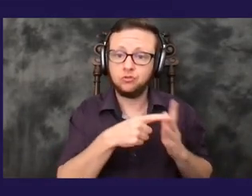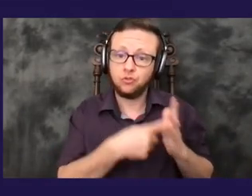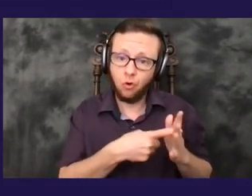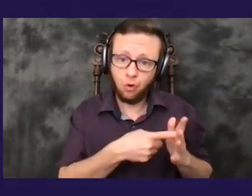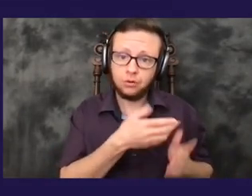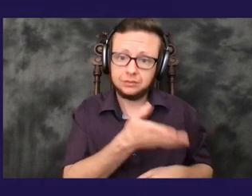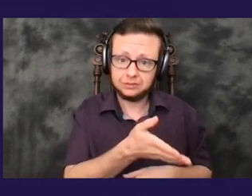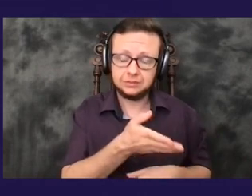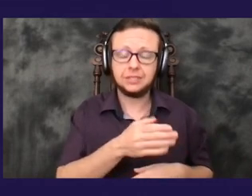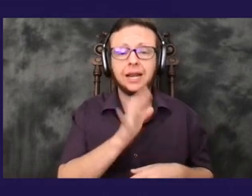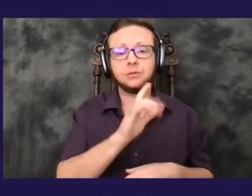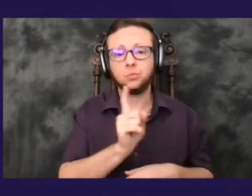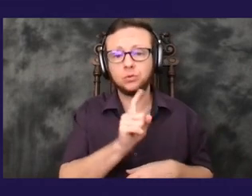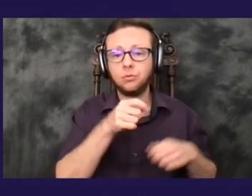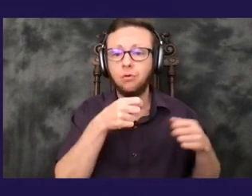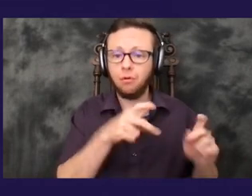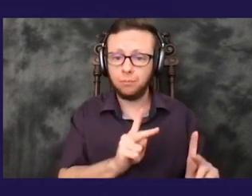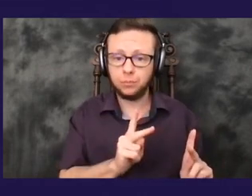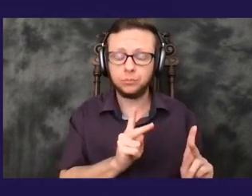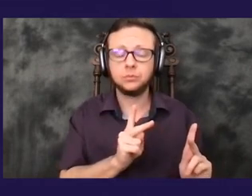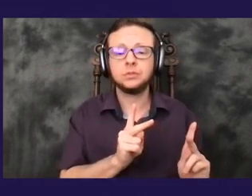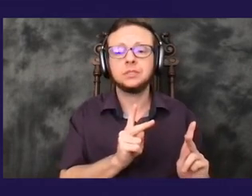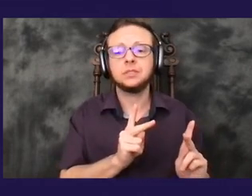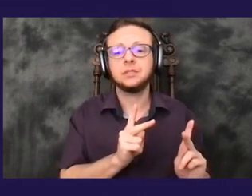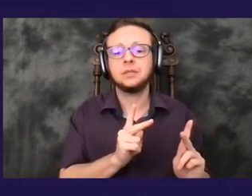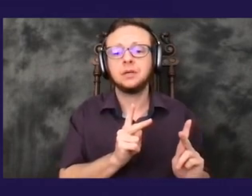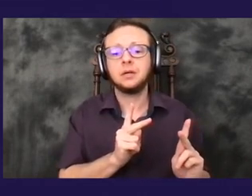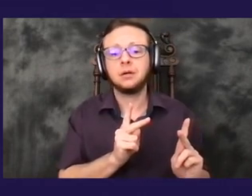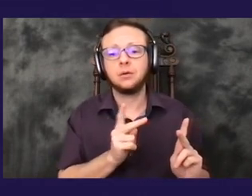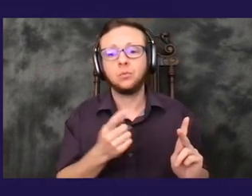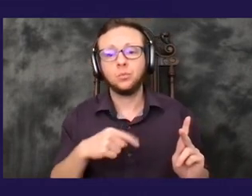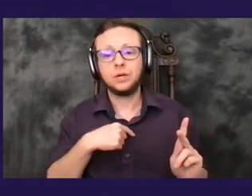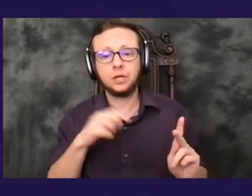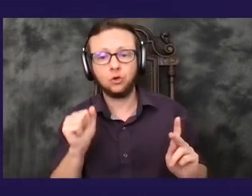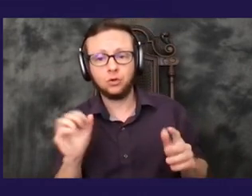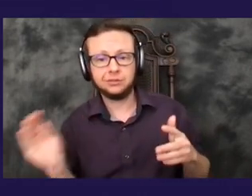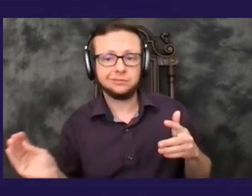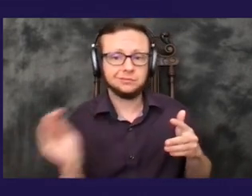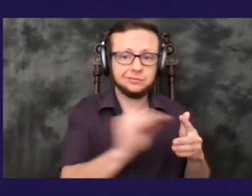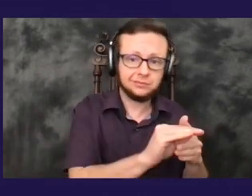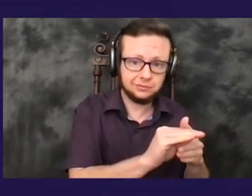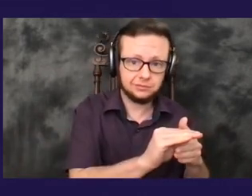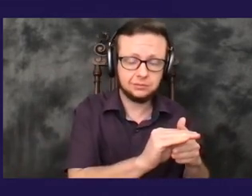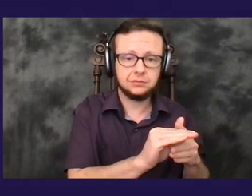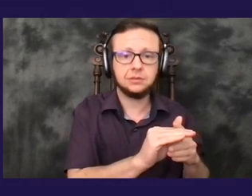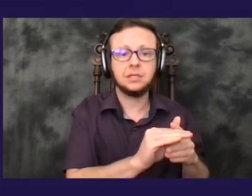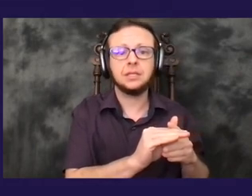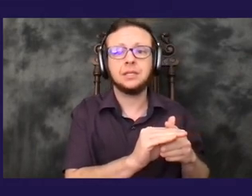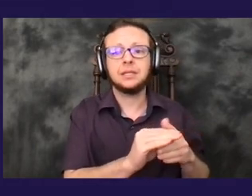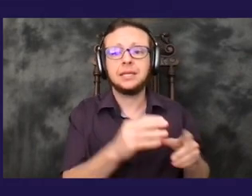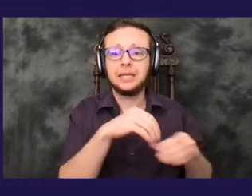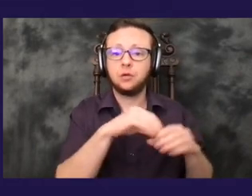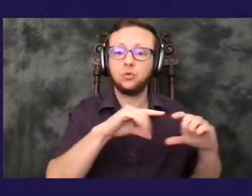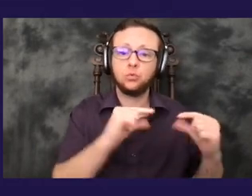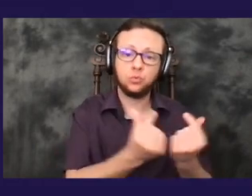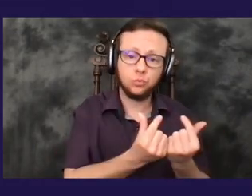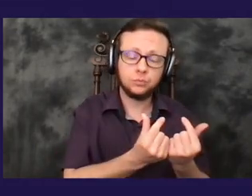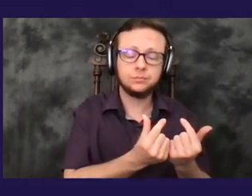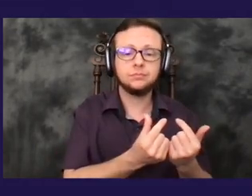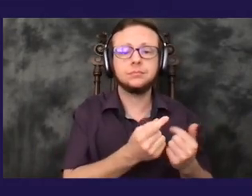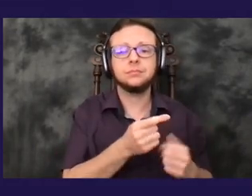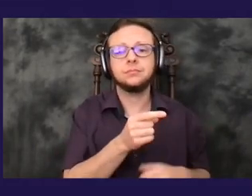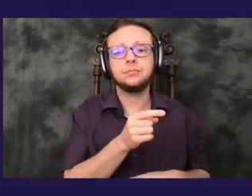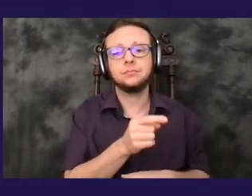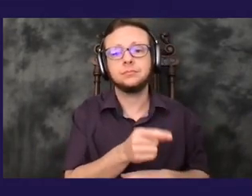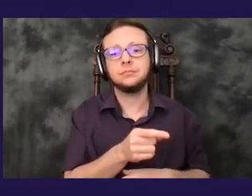the opportunity to insert ourselves sideways into groups that may have, in an